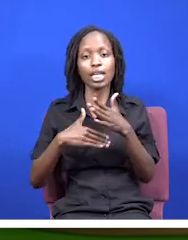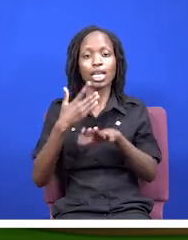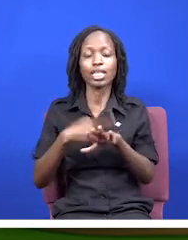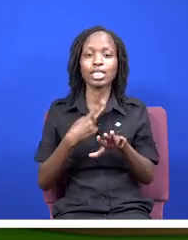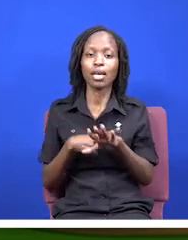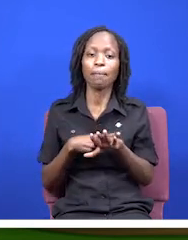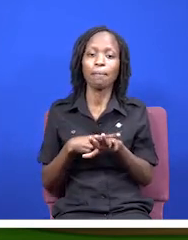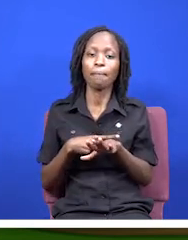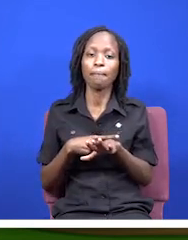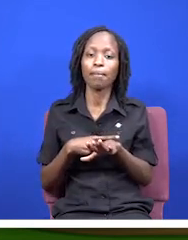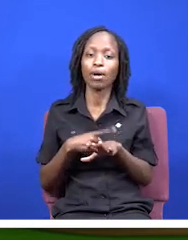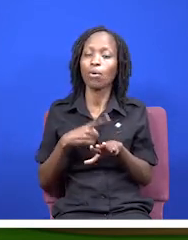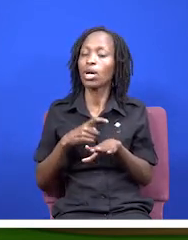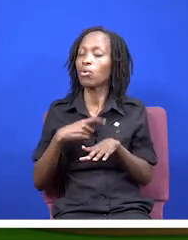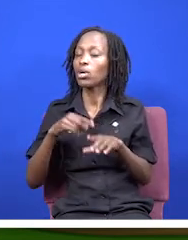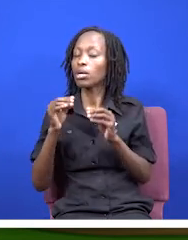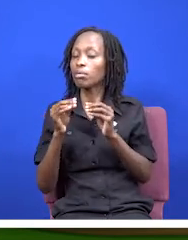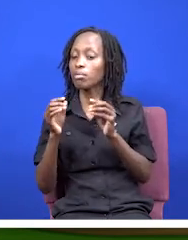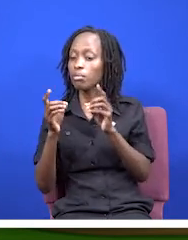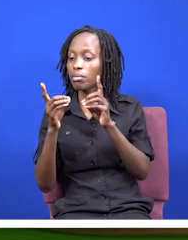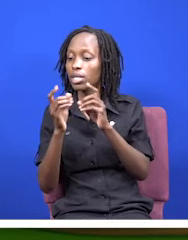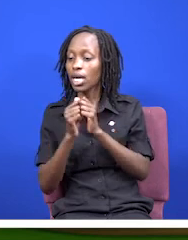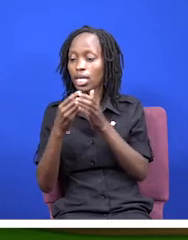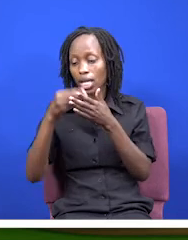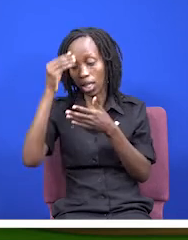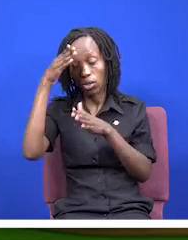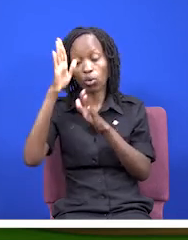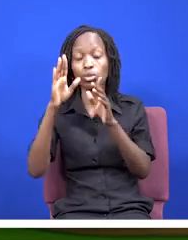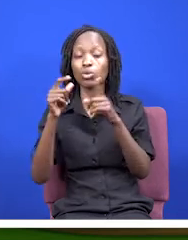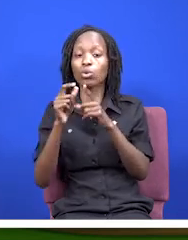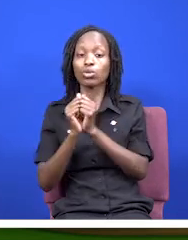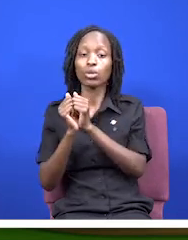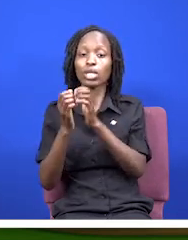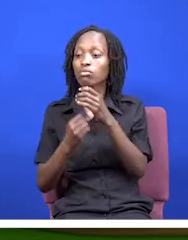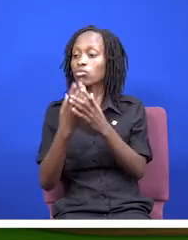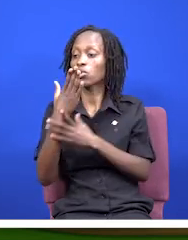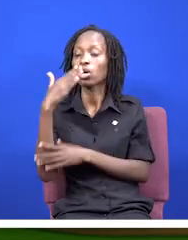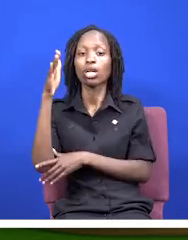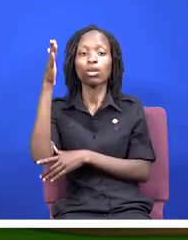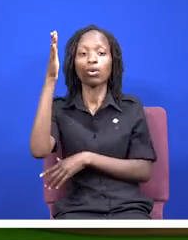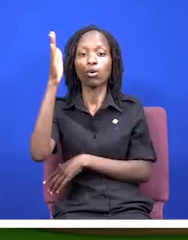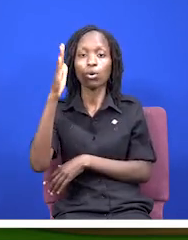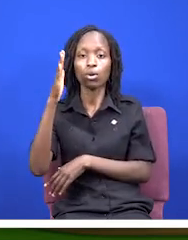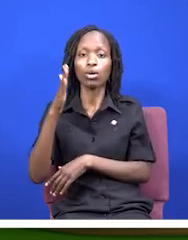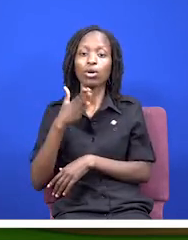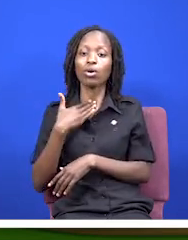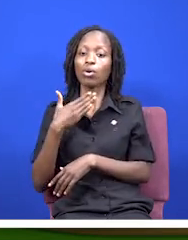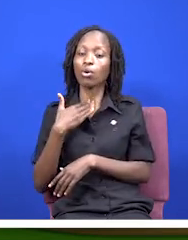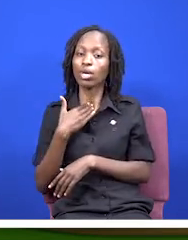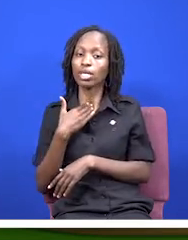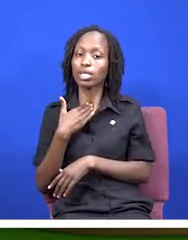we meet and learn the word of God together and grow in God, I would like Shadi and Shali and myself to